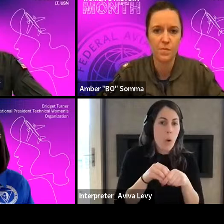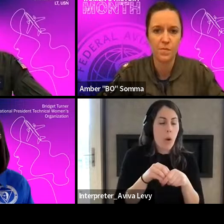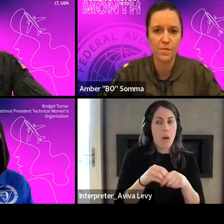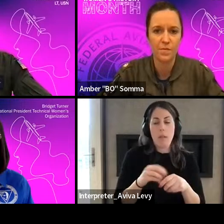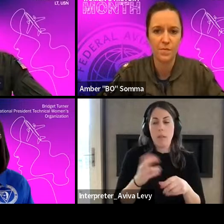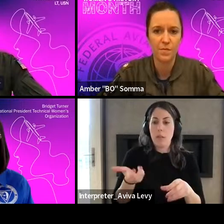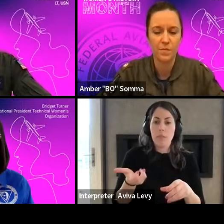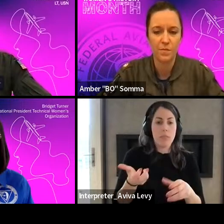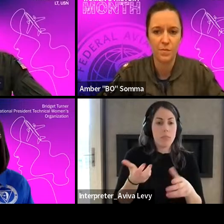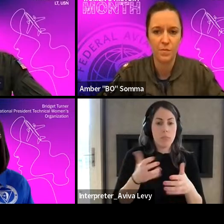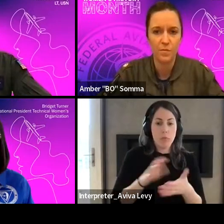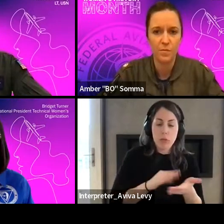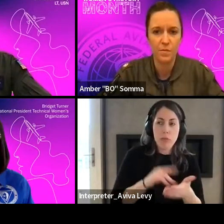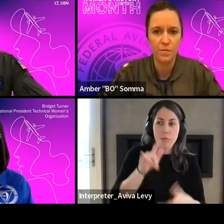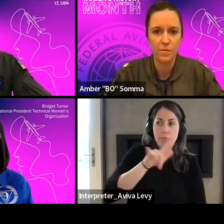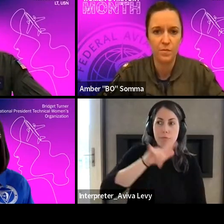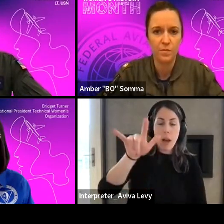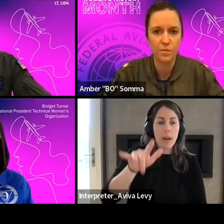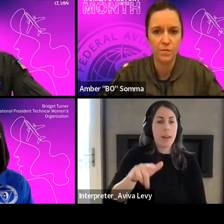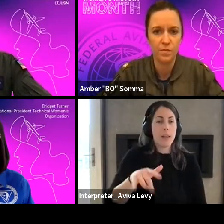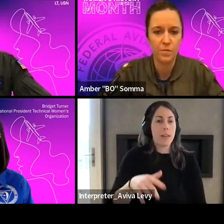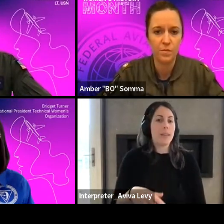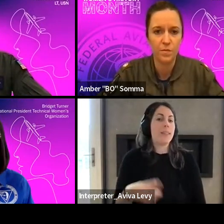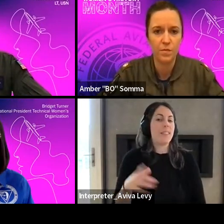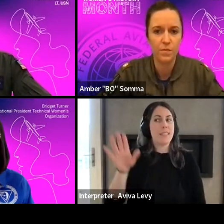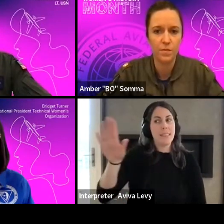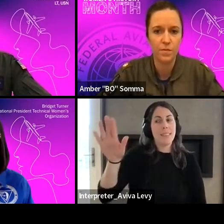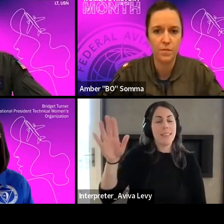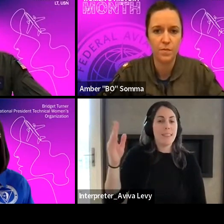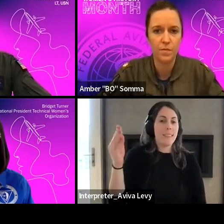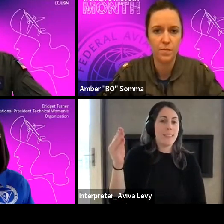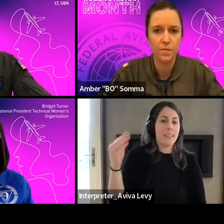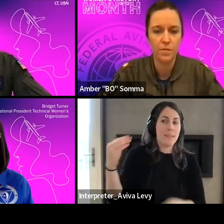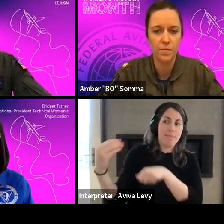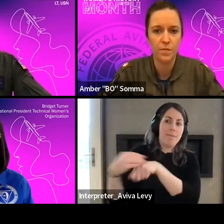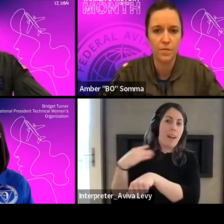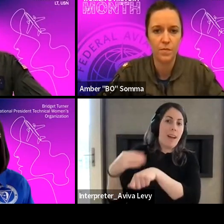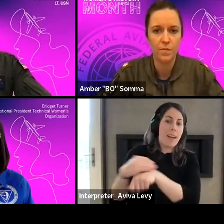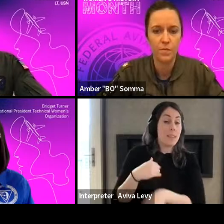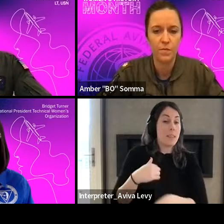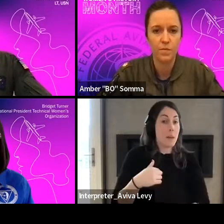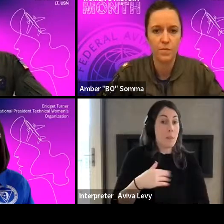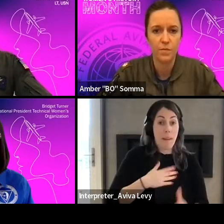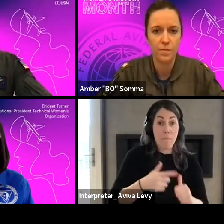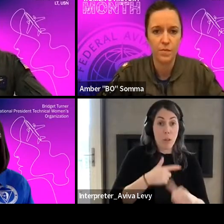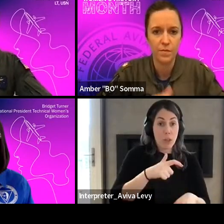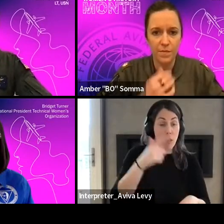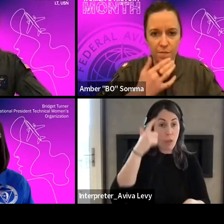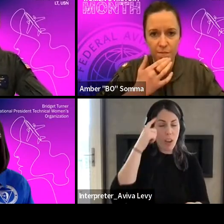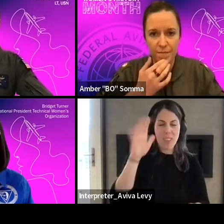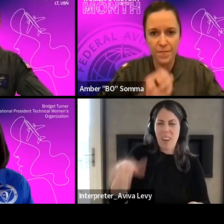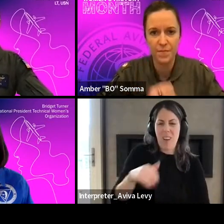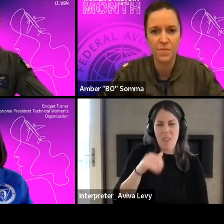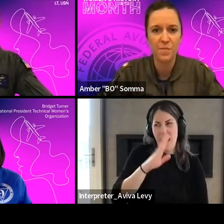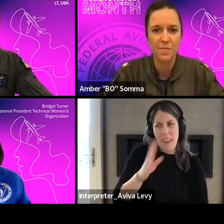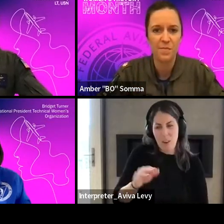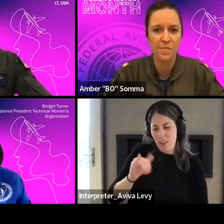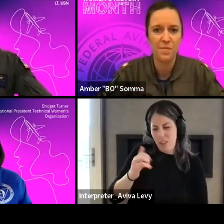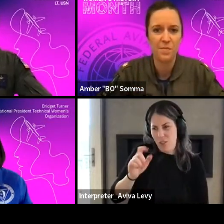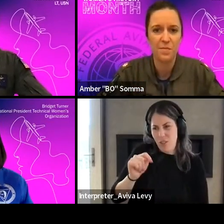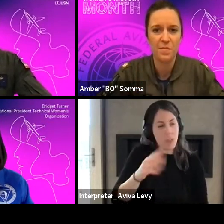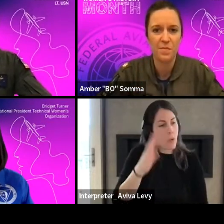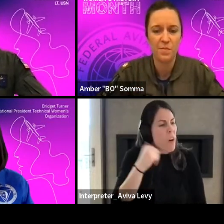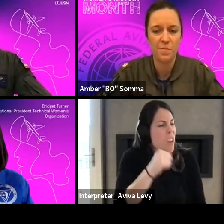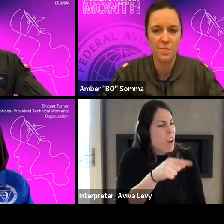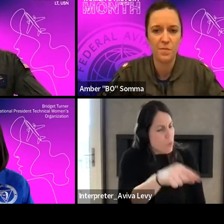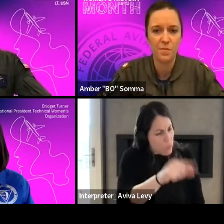fly. And, you know, initially I didn't think that I would go for jets. And he was like, why not? You can do it.